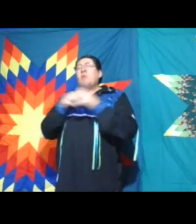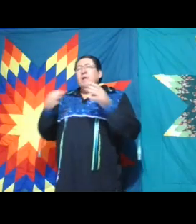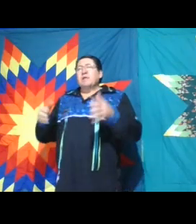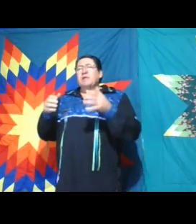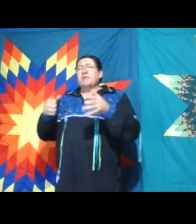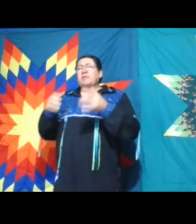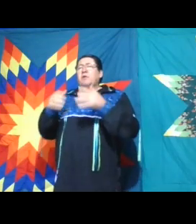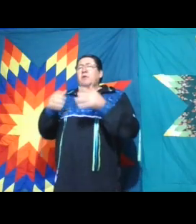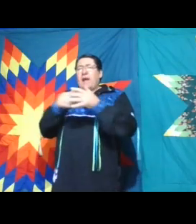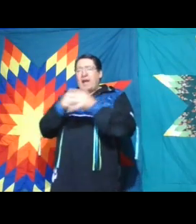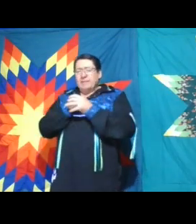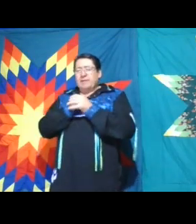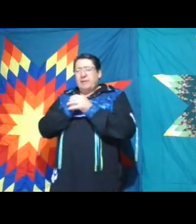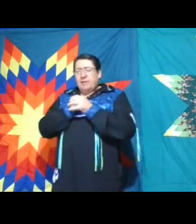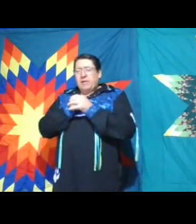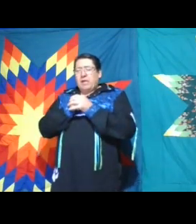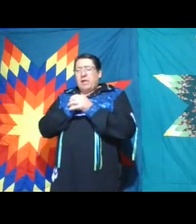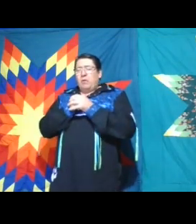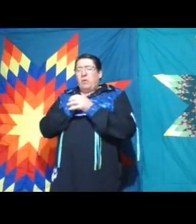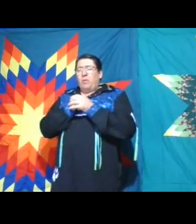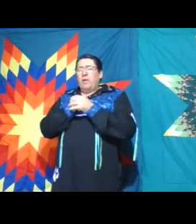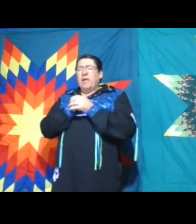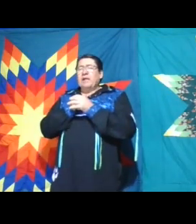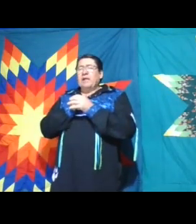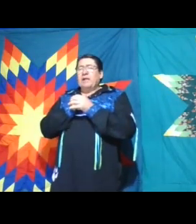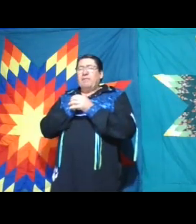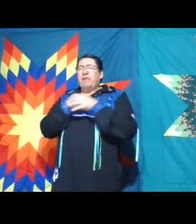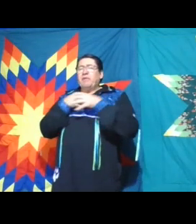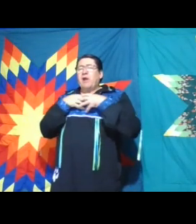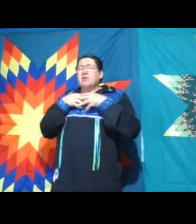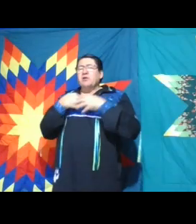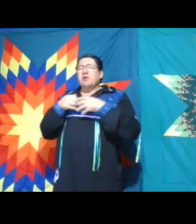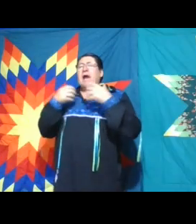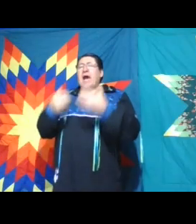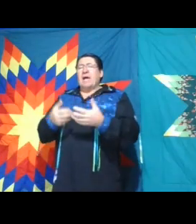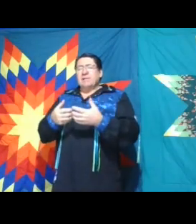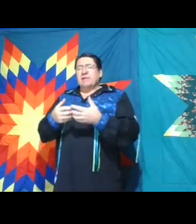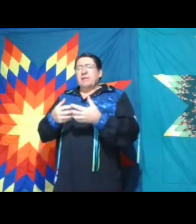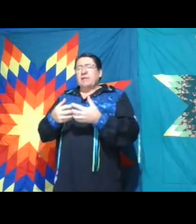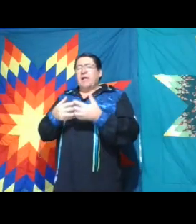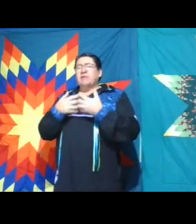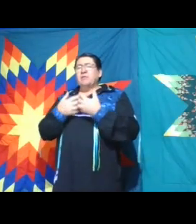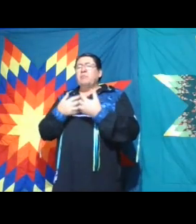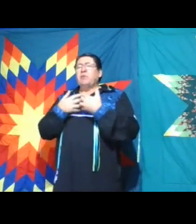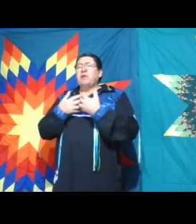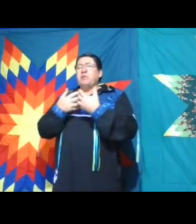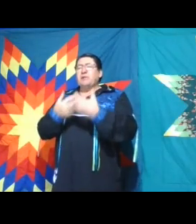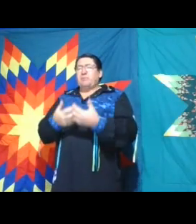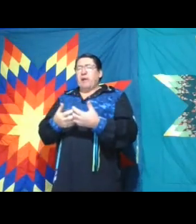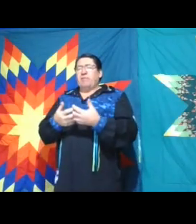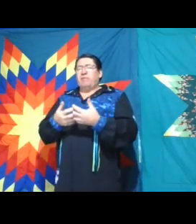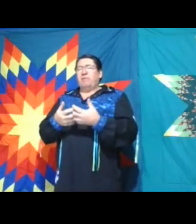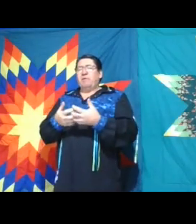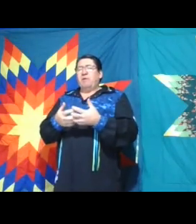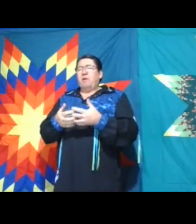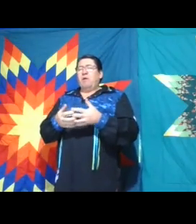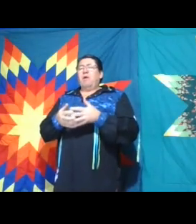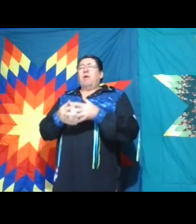no question is too small to ask. If we are not sure, ask. That's only being